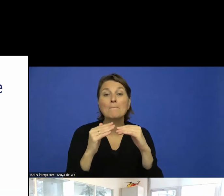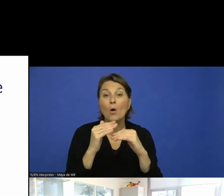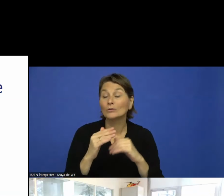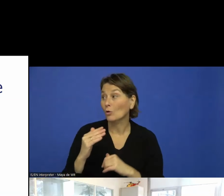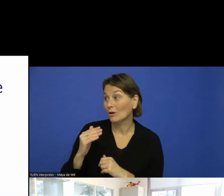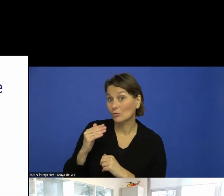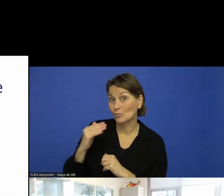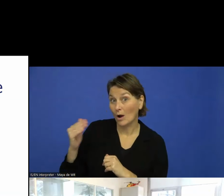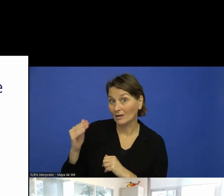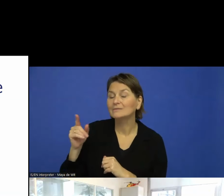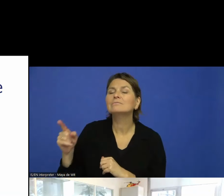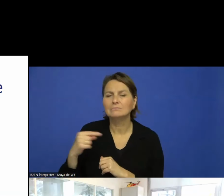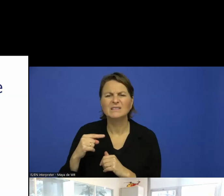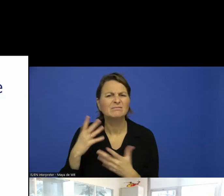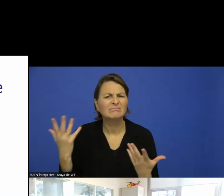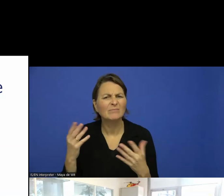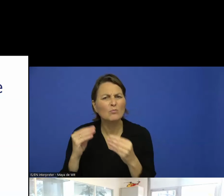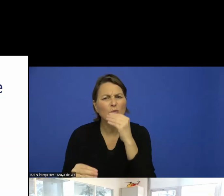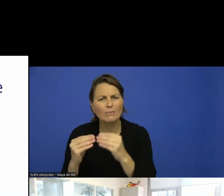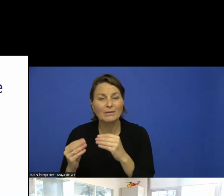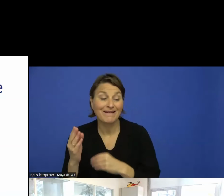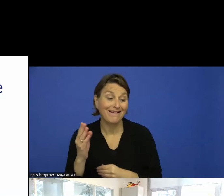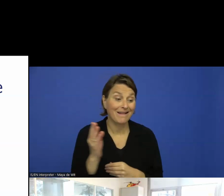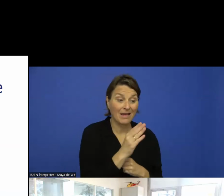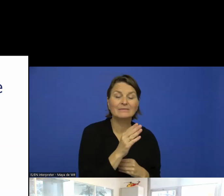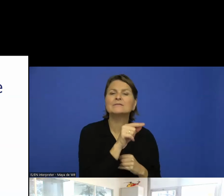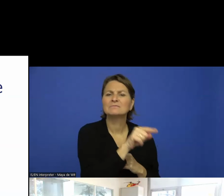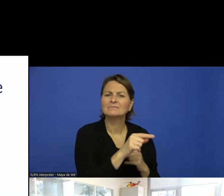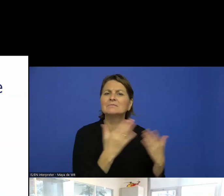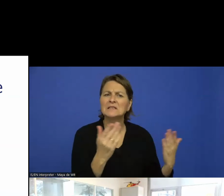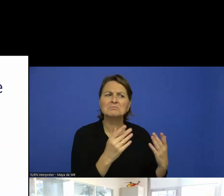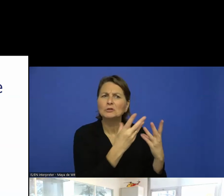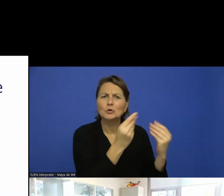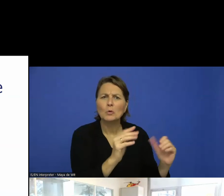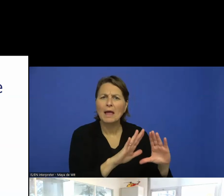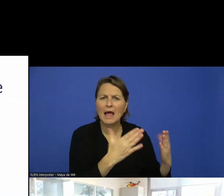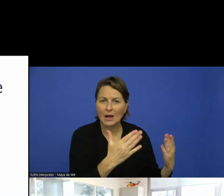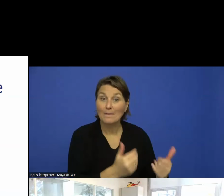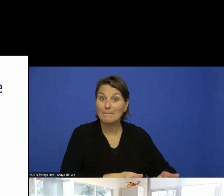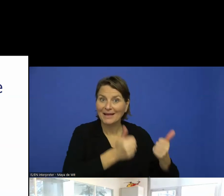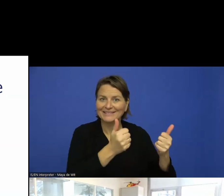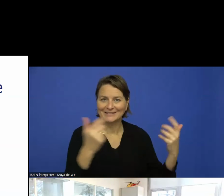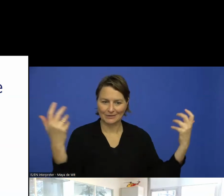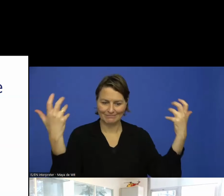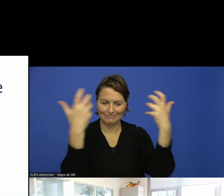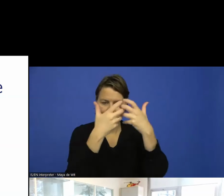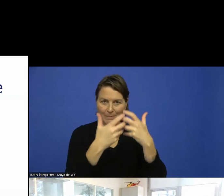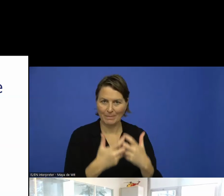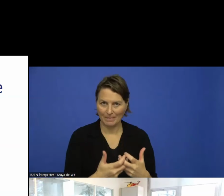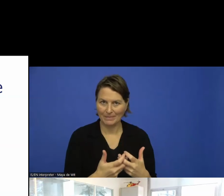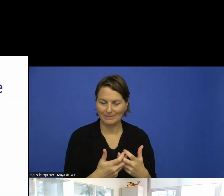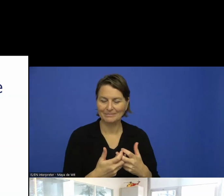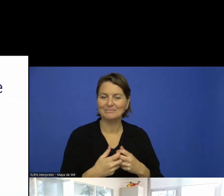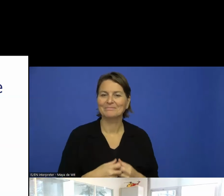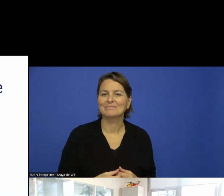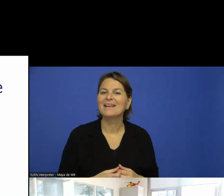is the problem, and most of the ones on the left, what is a good solution. And within that, the